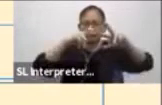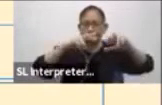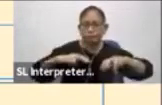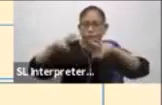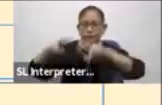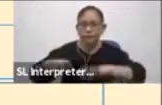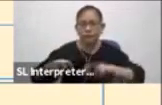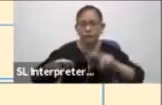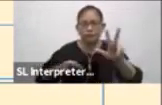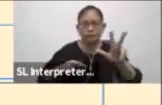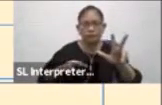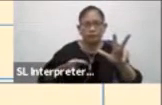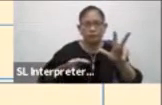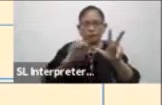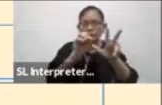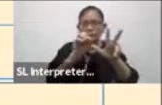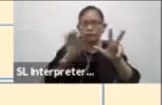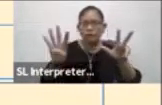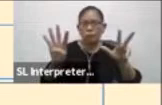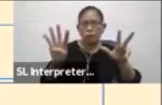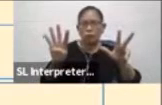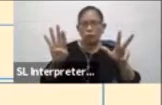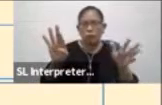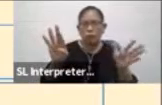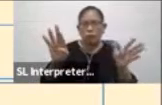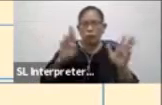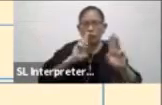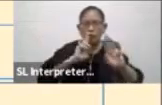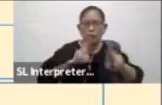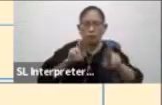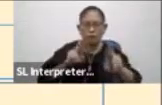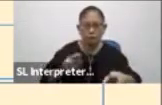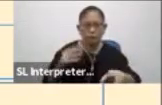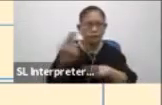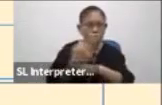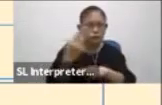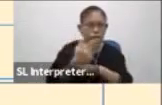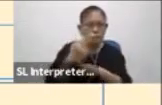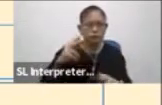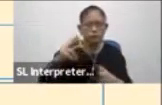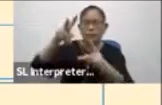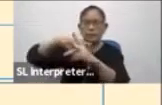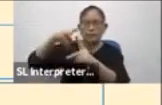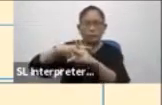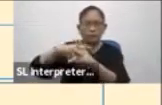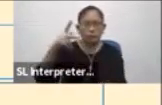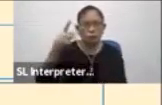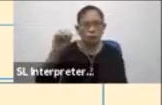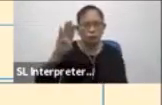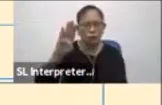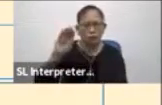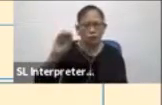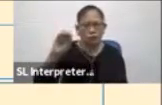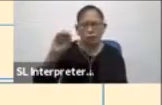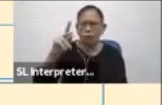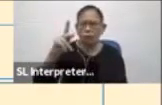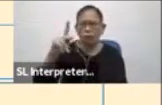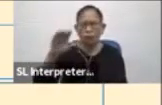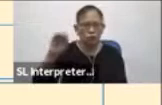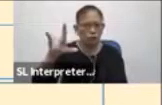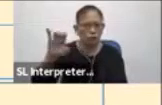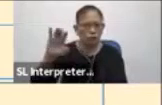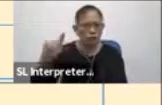304 respondents that were interviewed using the Kobo Collect application, 33 informants with